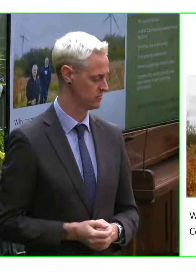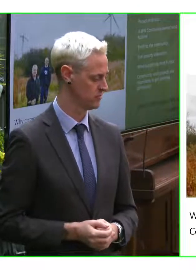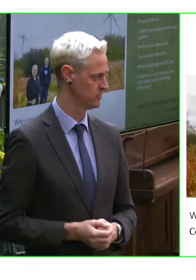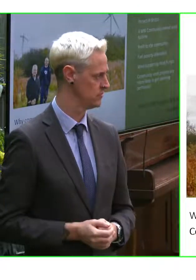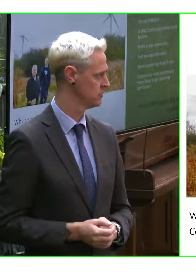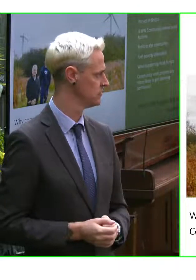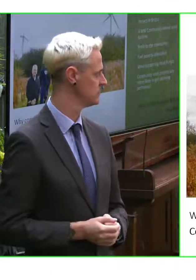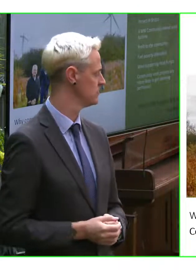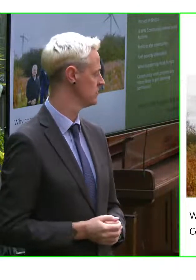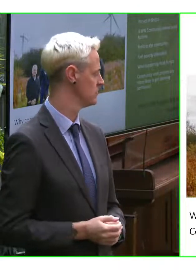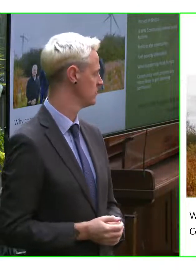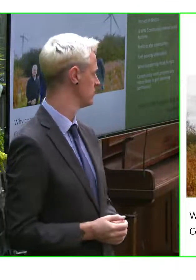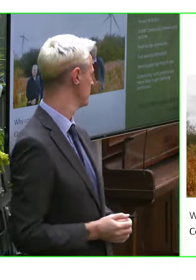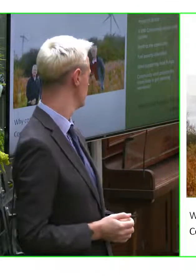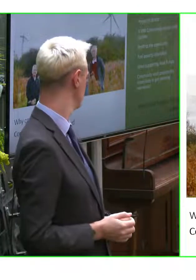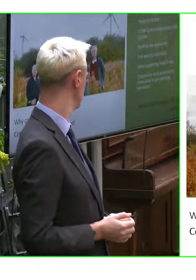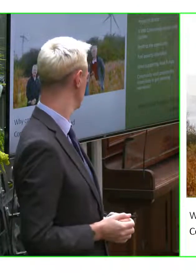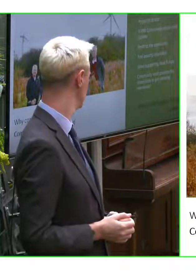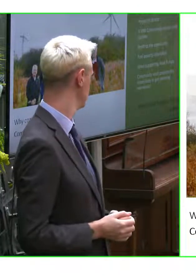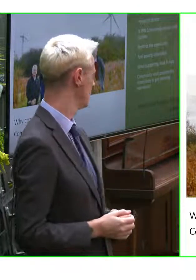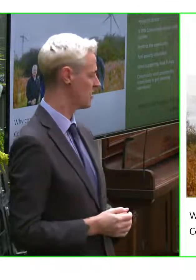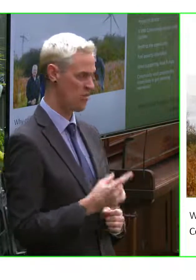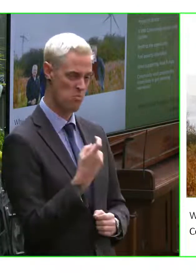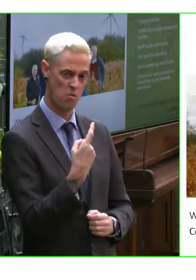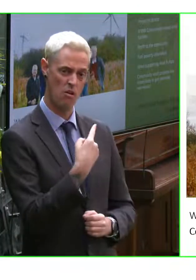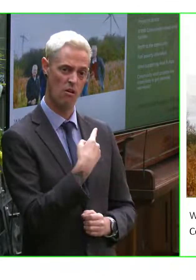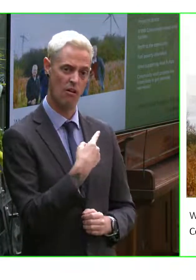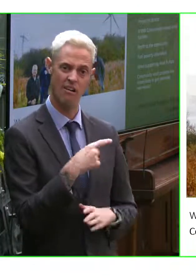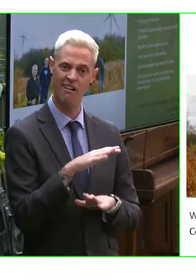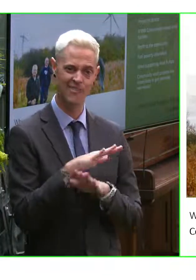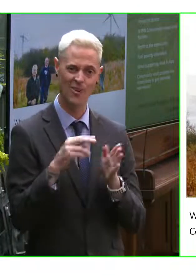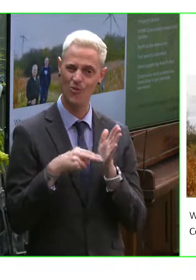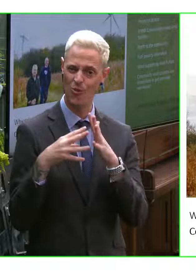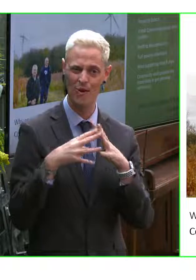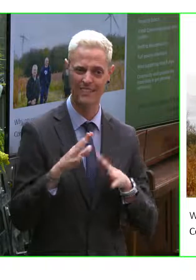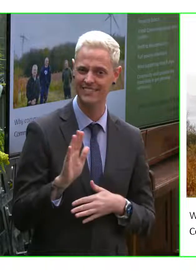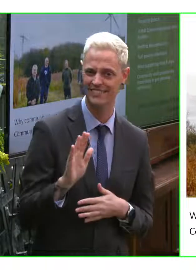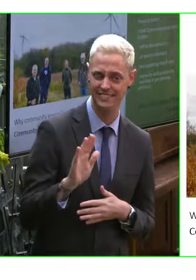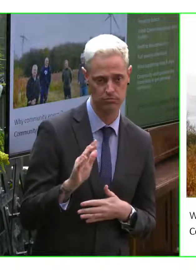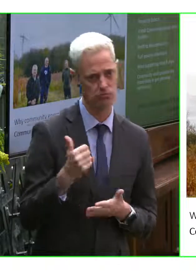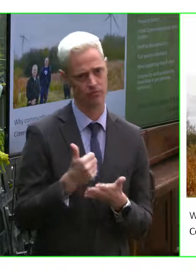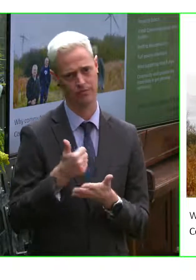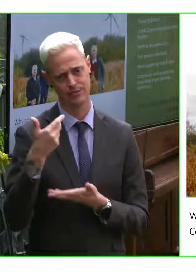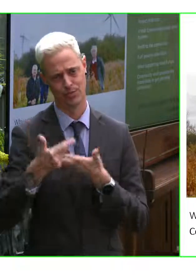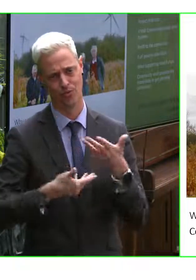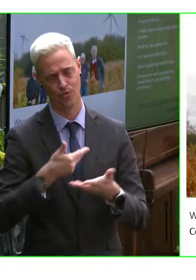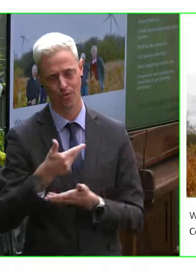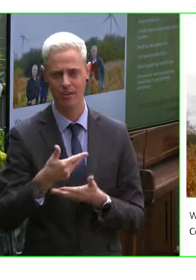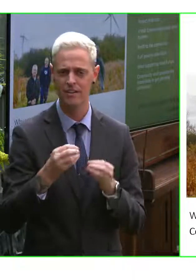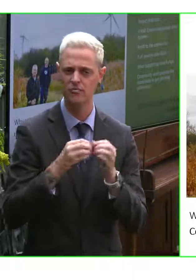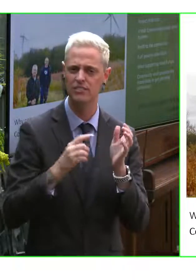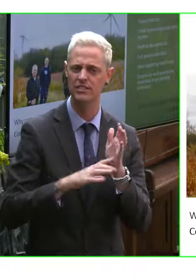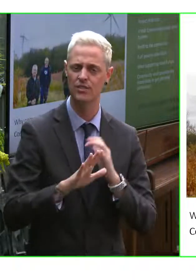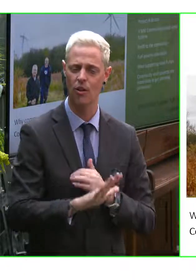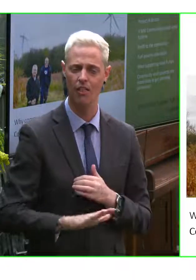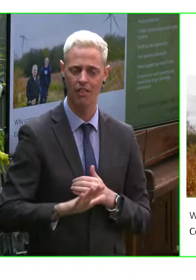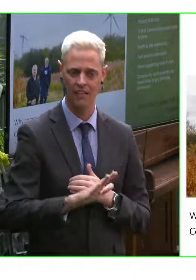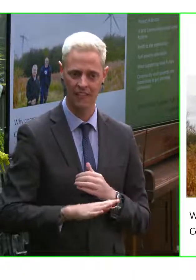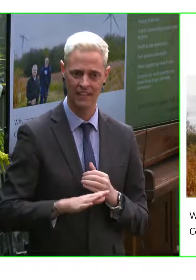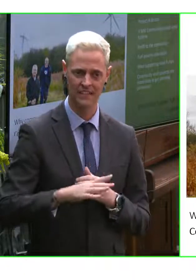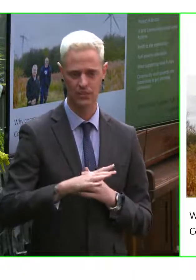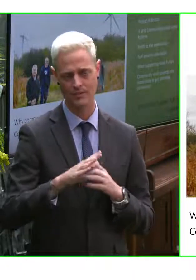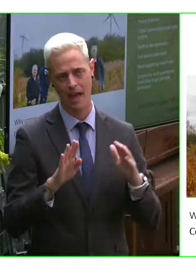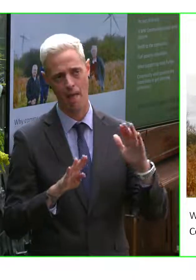And now, unfortunately, this isn't in the Northwest, but it's a great story. It's a community group down in Bristol called Ambition Community